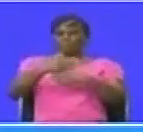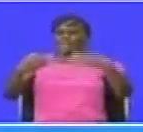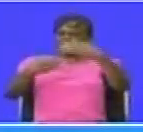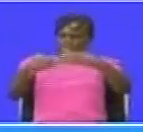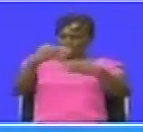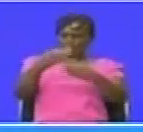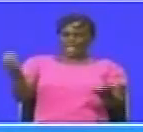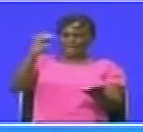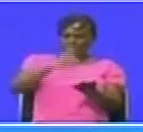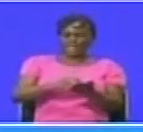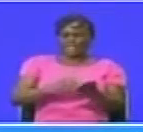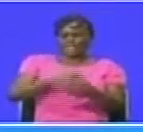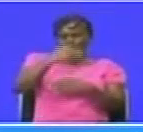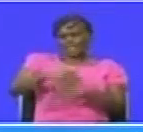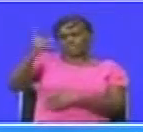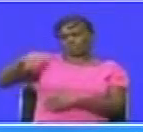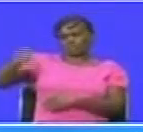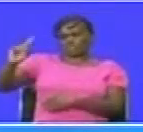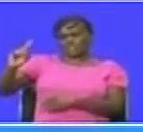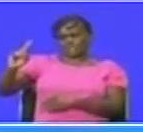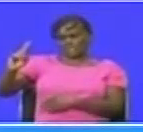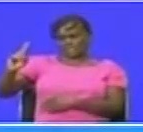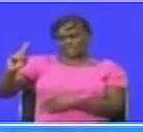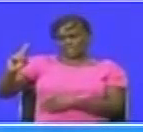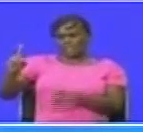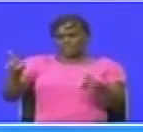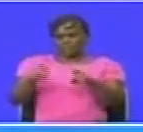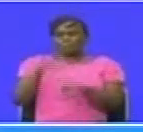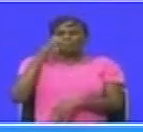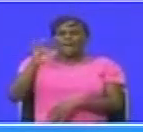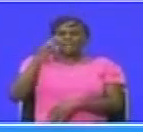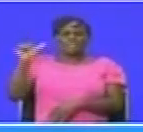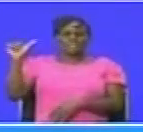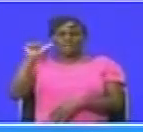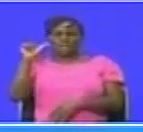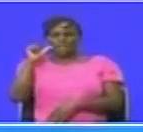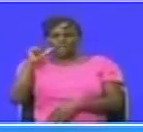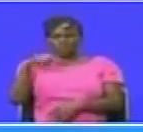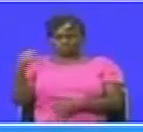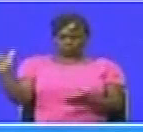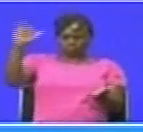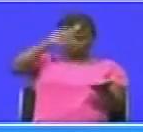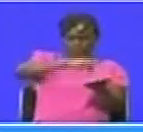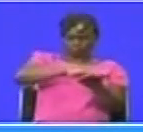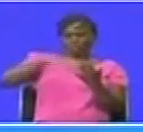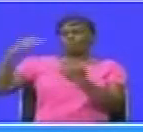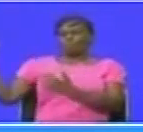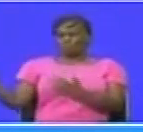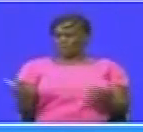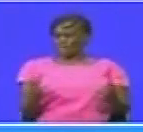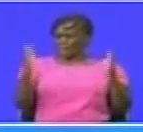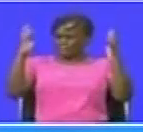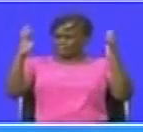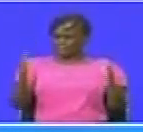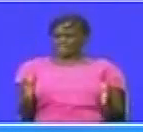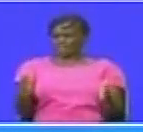on the win ahead of the last two legs of the World 7 Series in Paris and London. The Triumphant team arrived to a heroic welcome that has